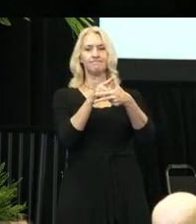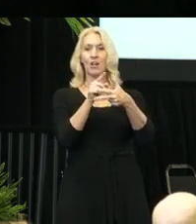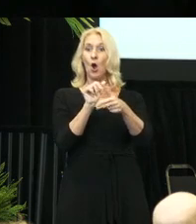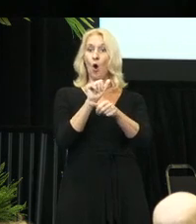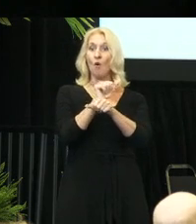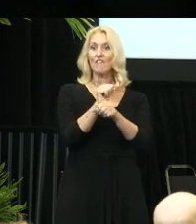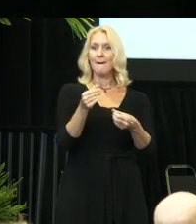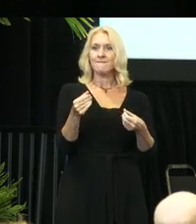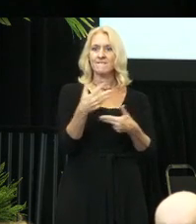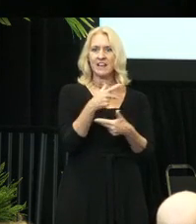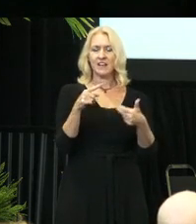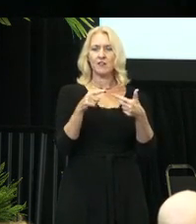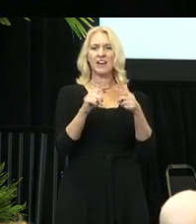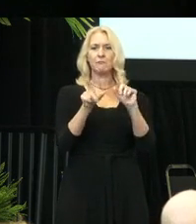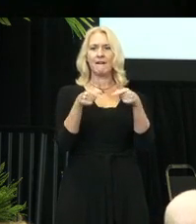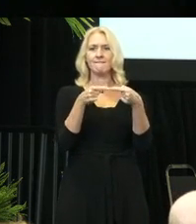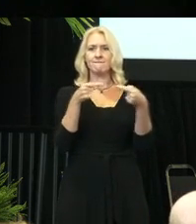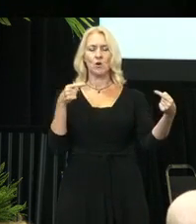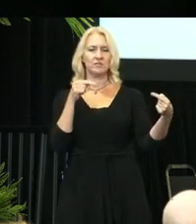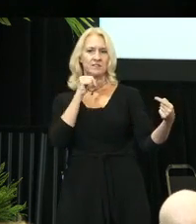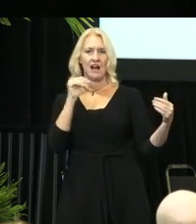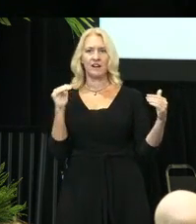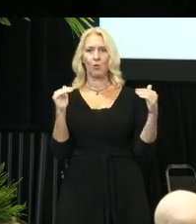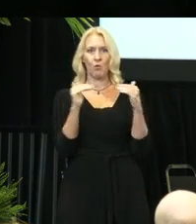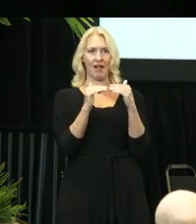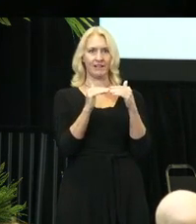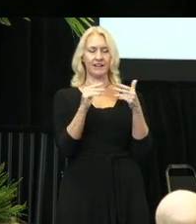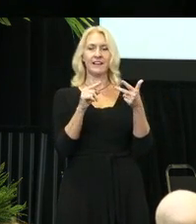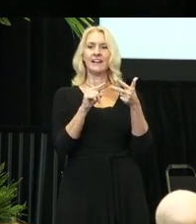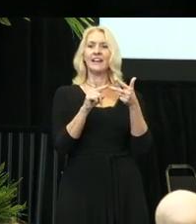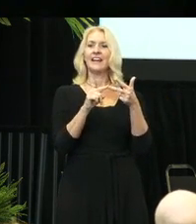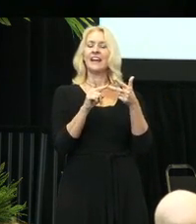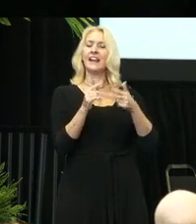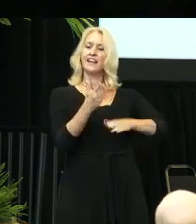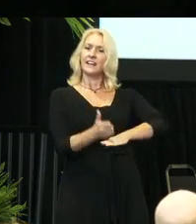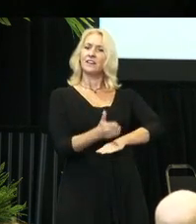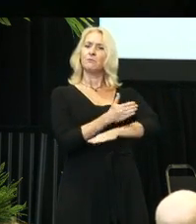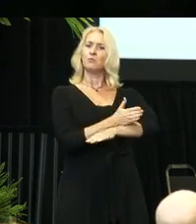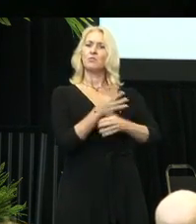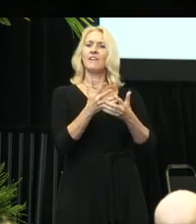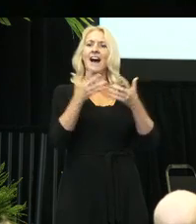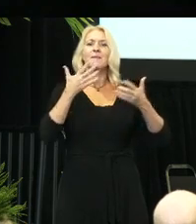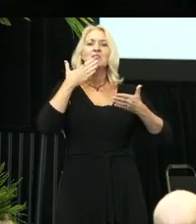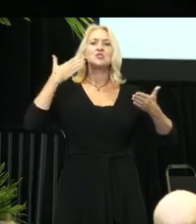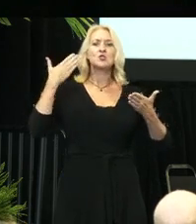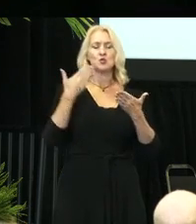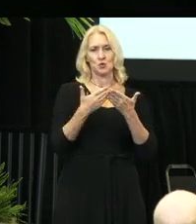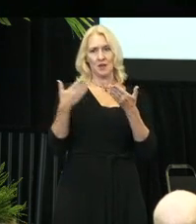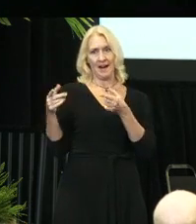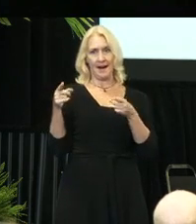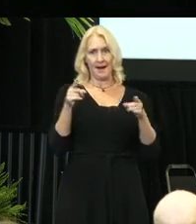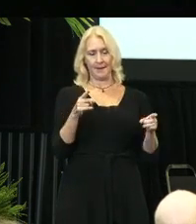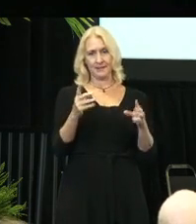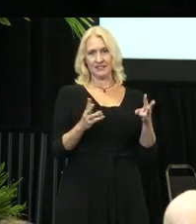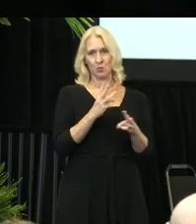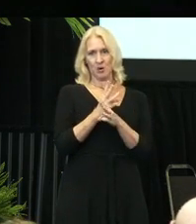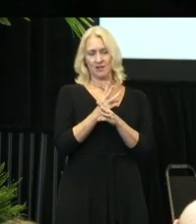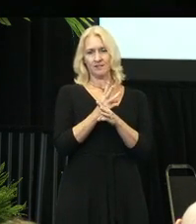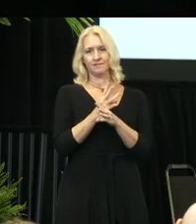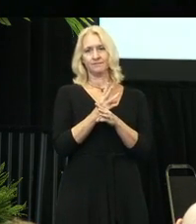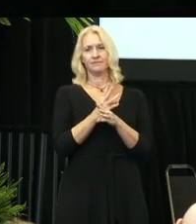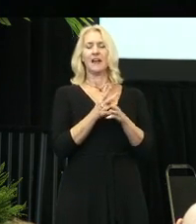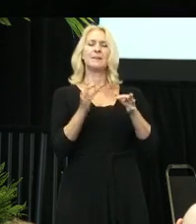reverse inequality, and it can increase the amount of good in the world. So let's break those down a little bit. First of